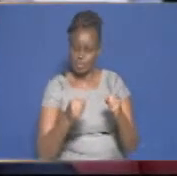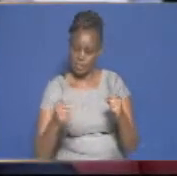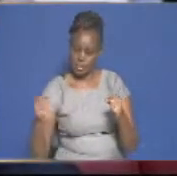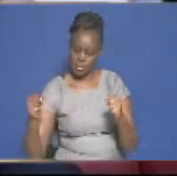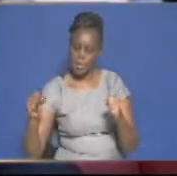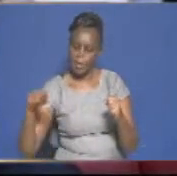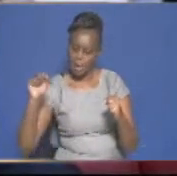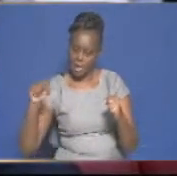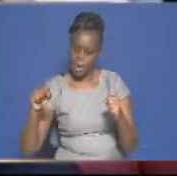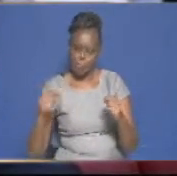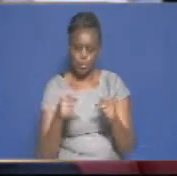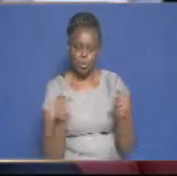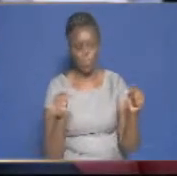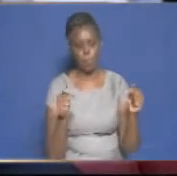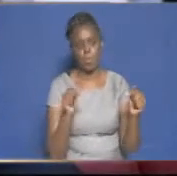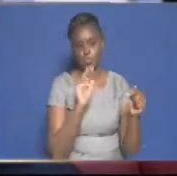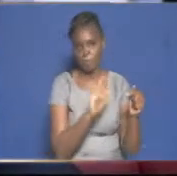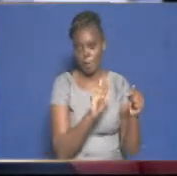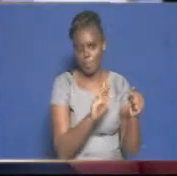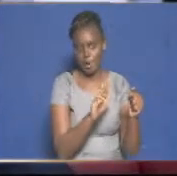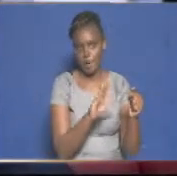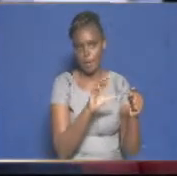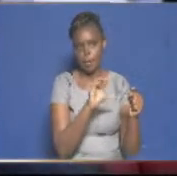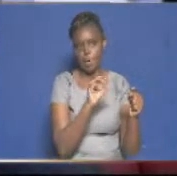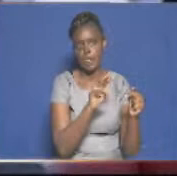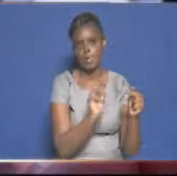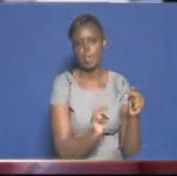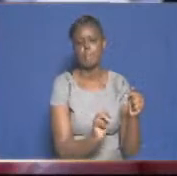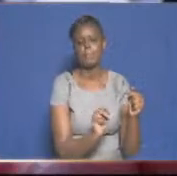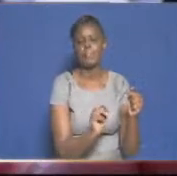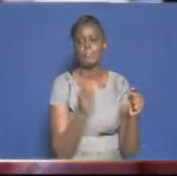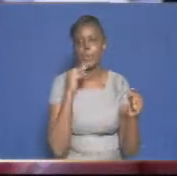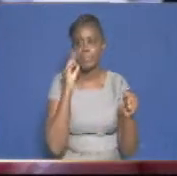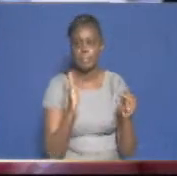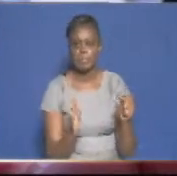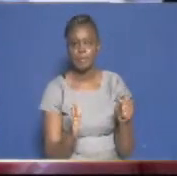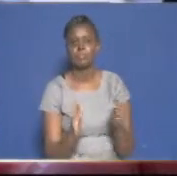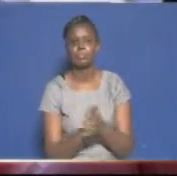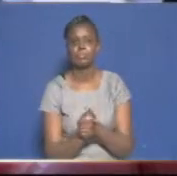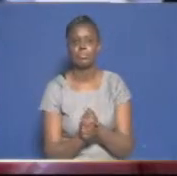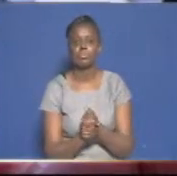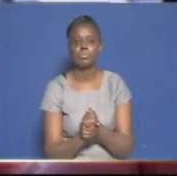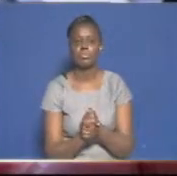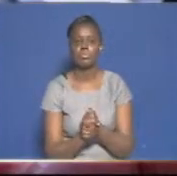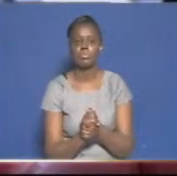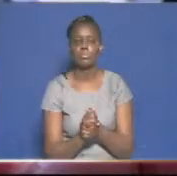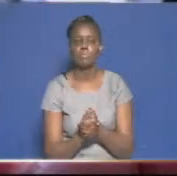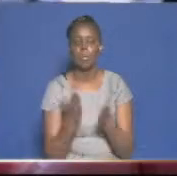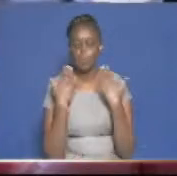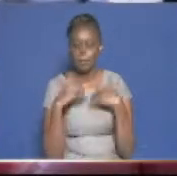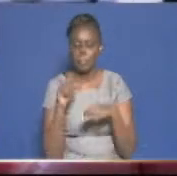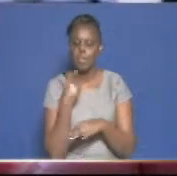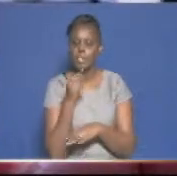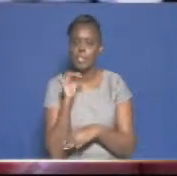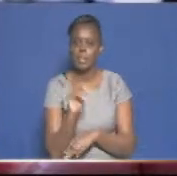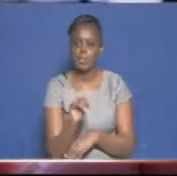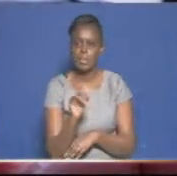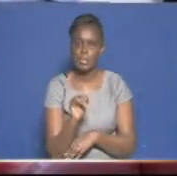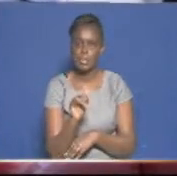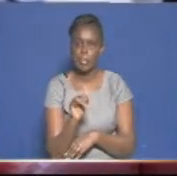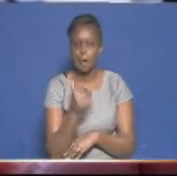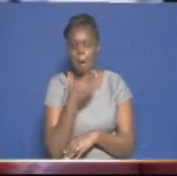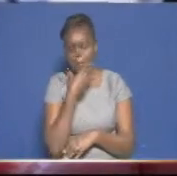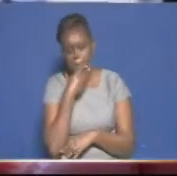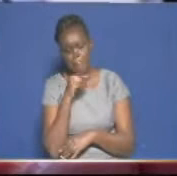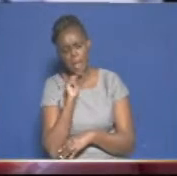to be able to counter what he was doing. Mr. Speaker, that said, he was also